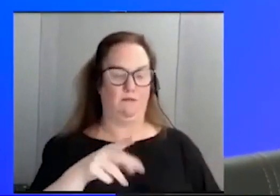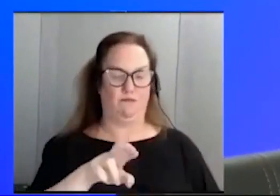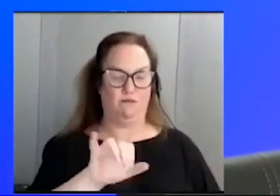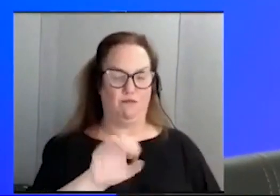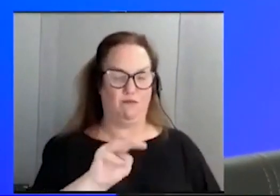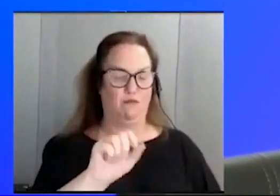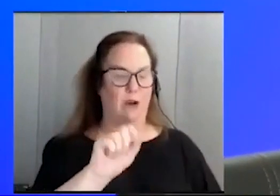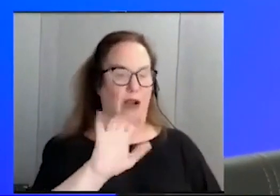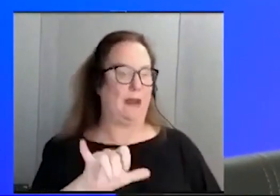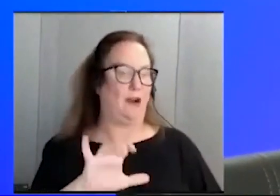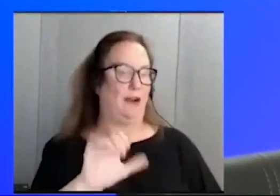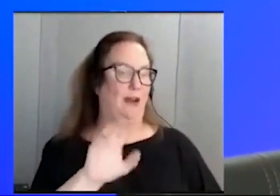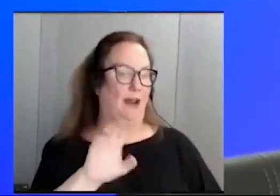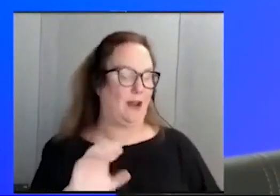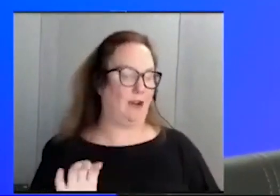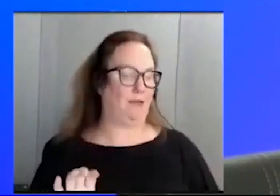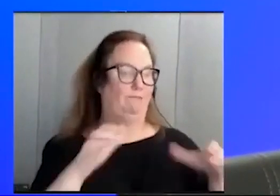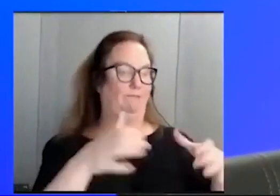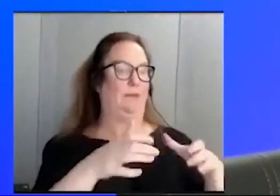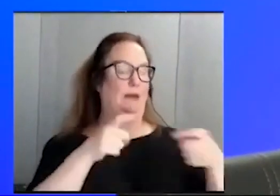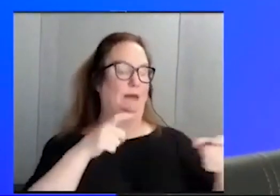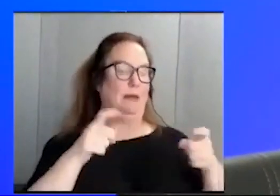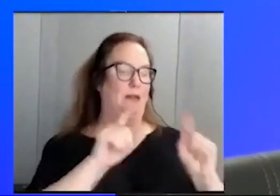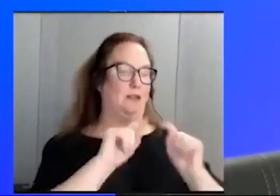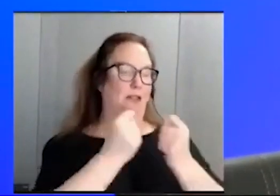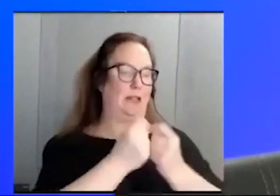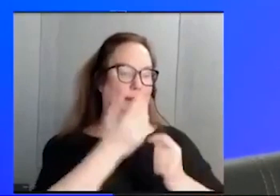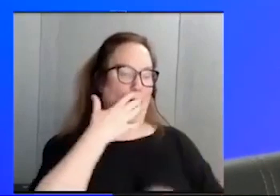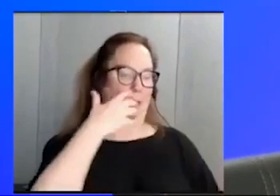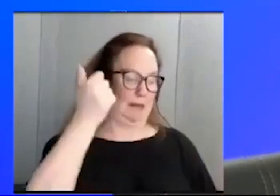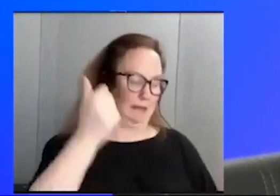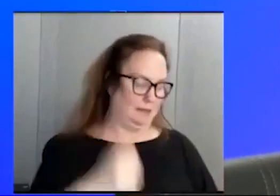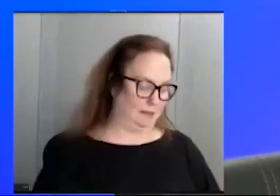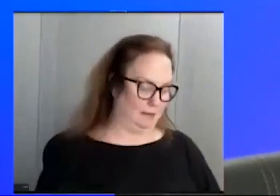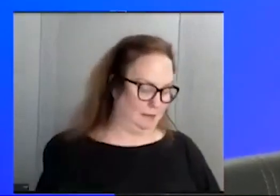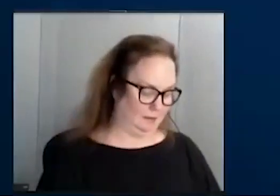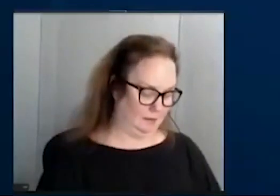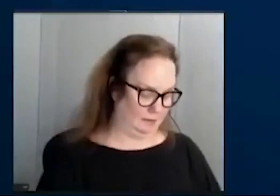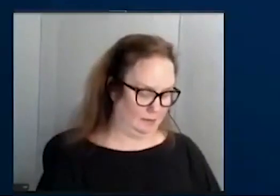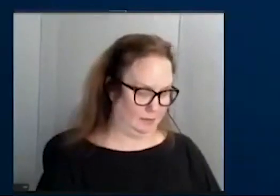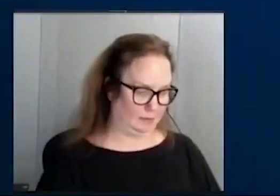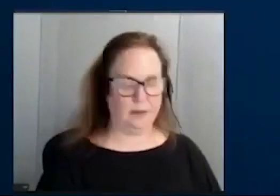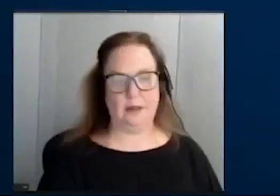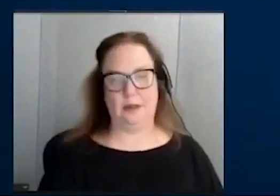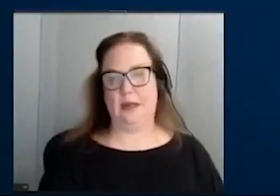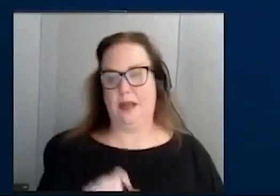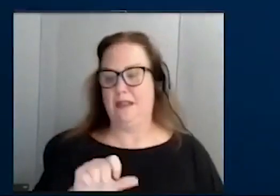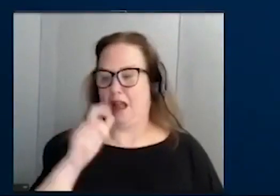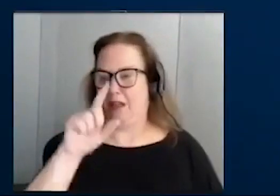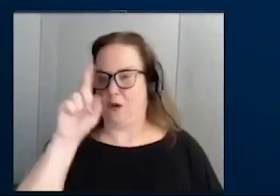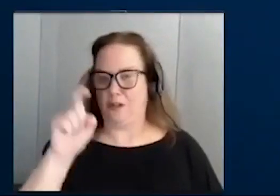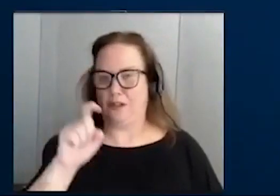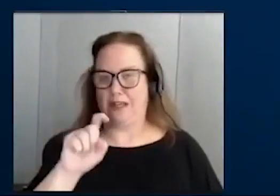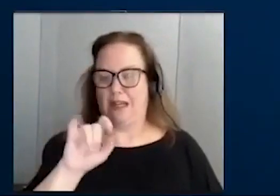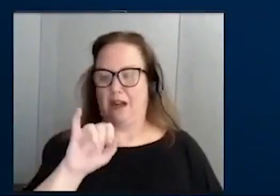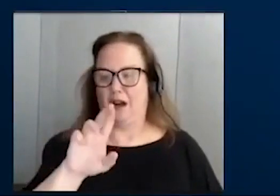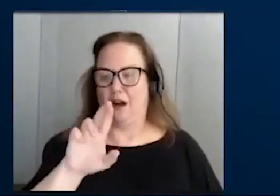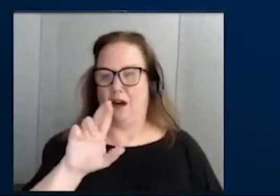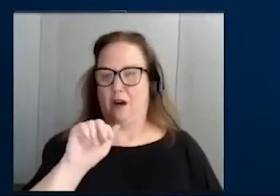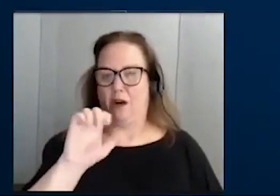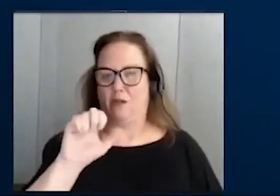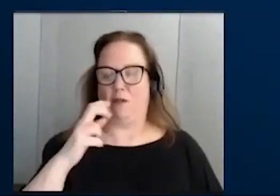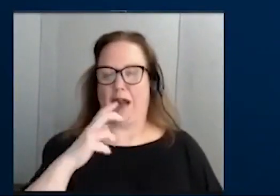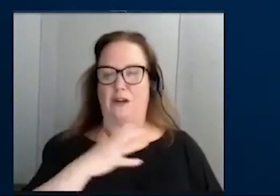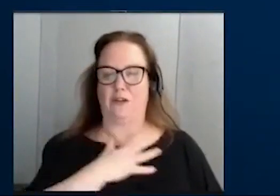these patients as a team was something that would be beneficial. Nancy has a question. Is an itchy rash that moves around the body a long